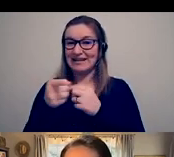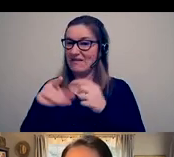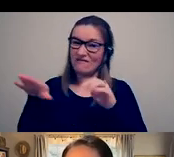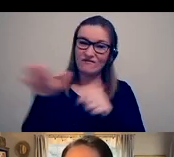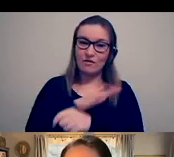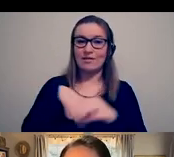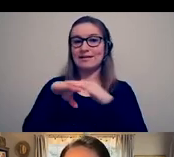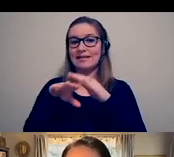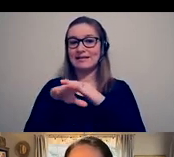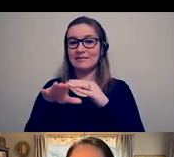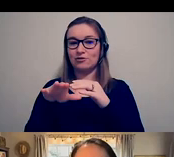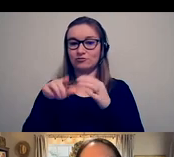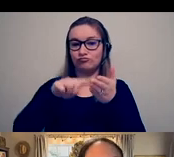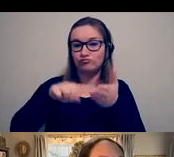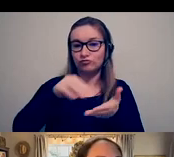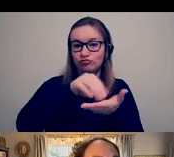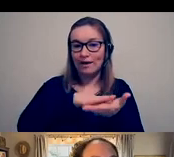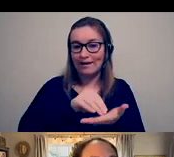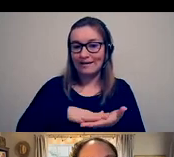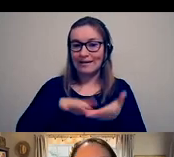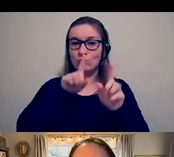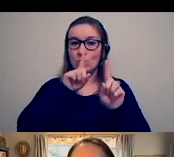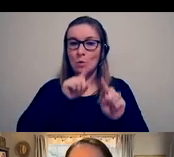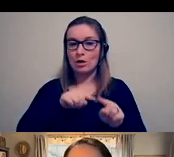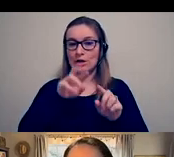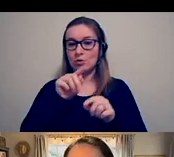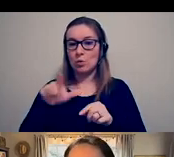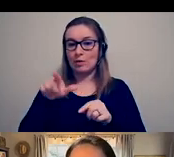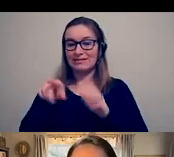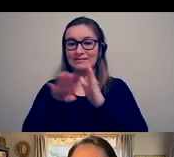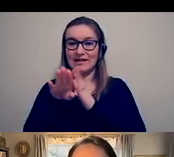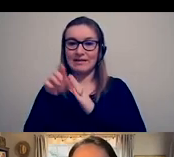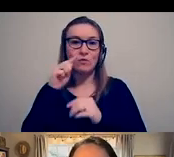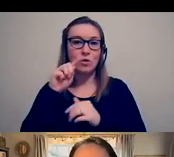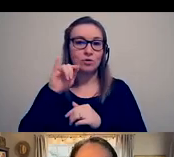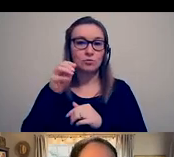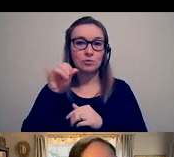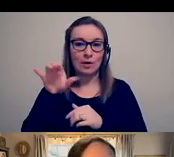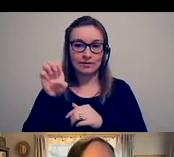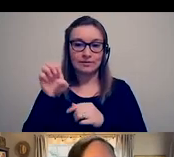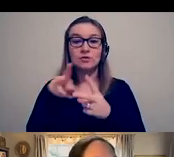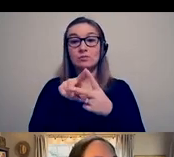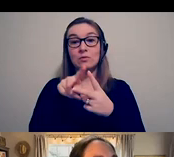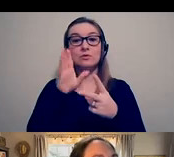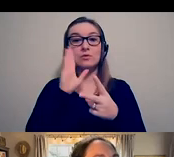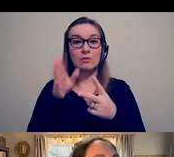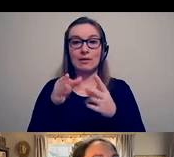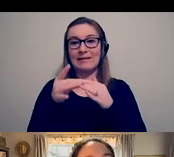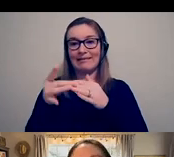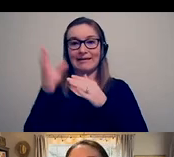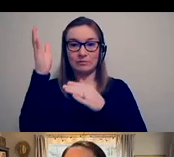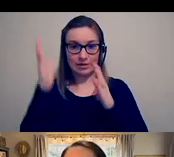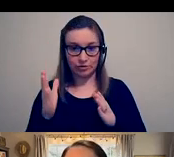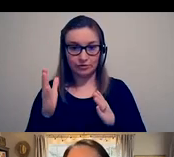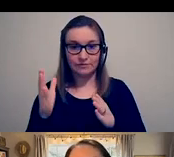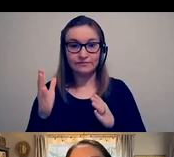Joyce work better in their organization. So those will be our two main testers and speakers leading the conversation today. And then